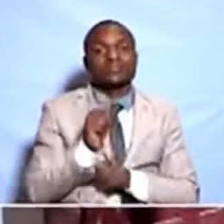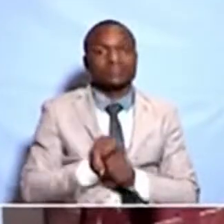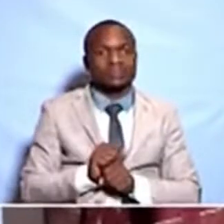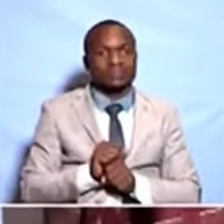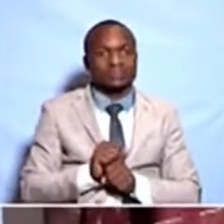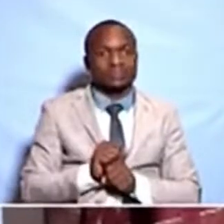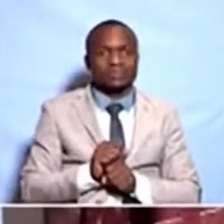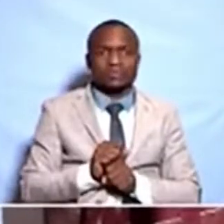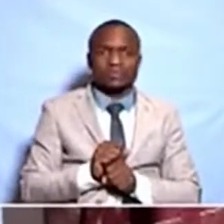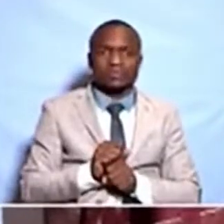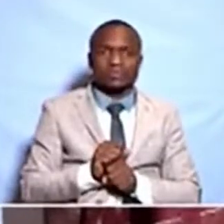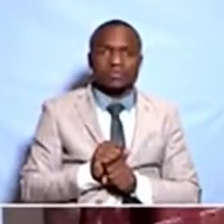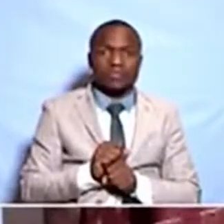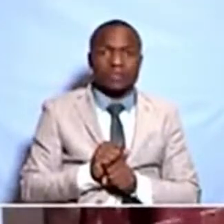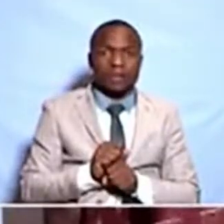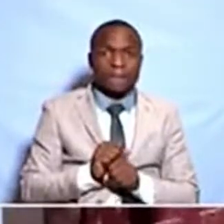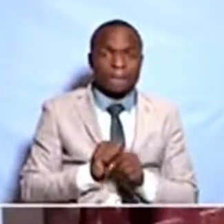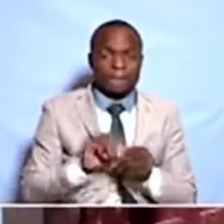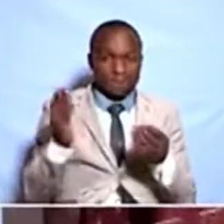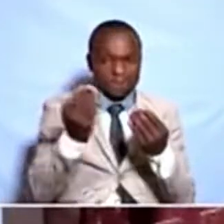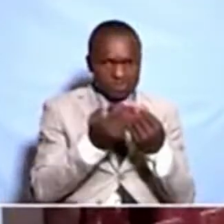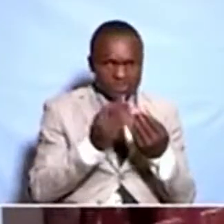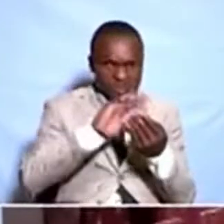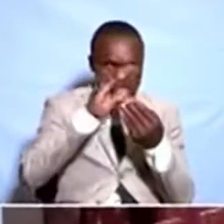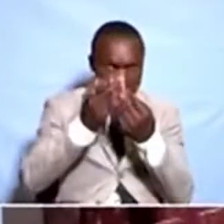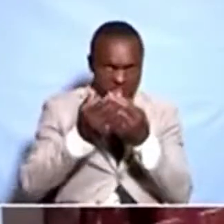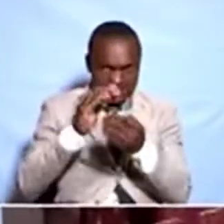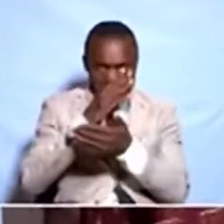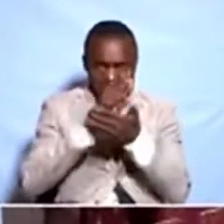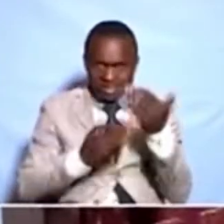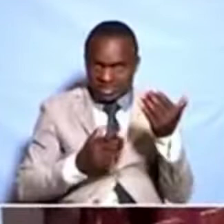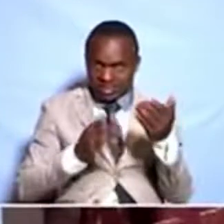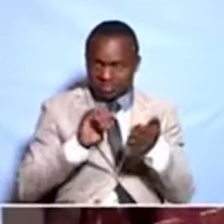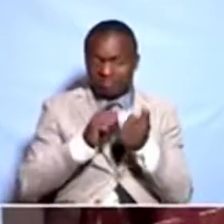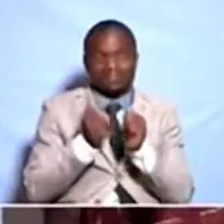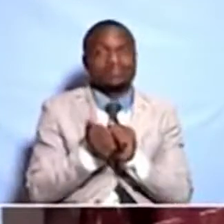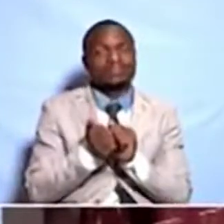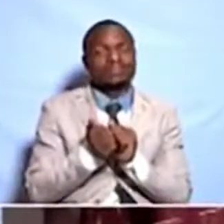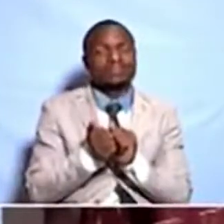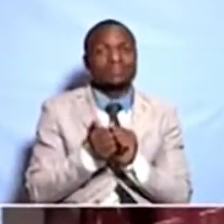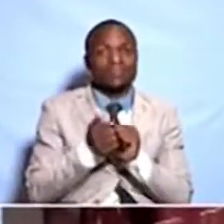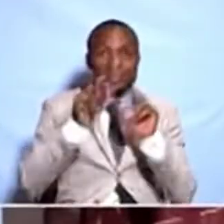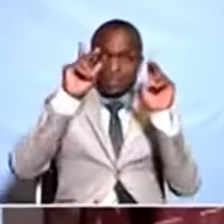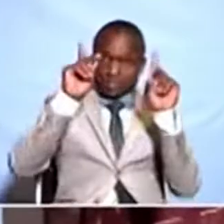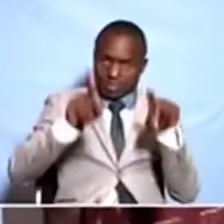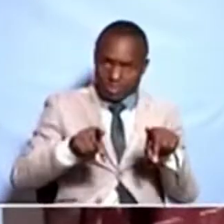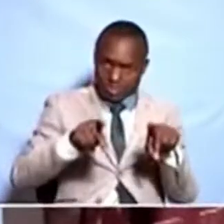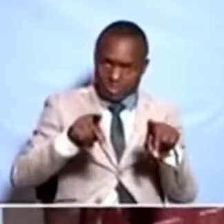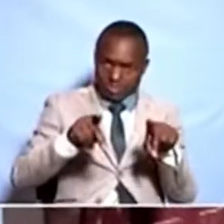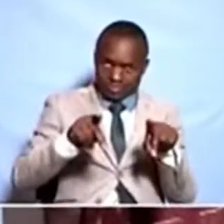we seal in some loopholes for fraud. So a person